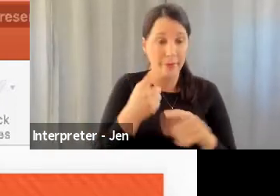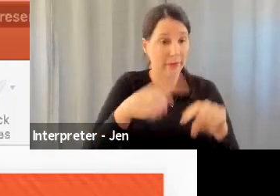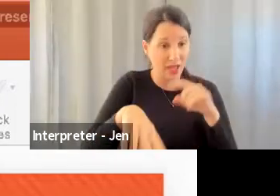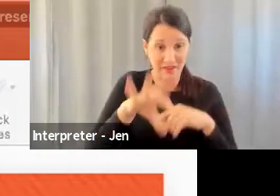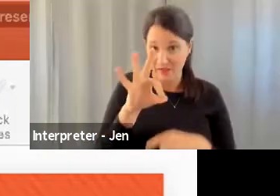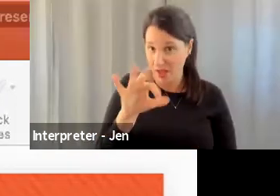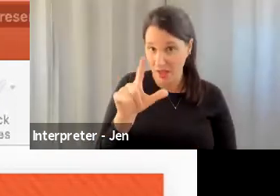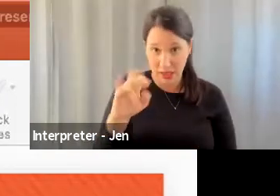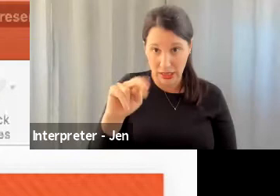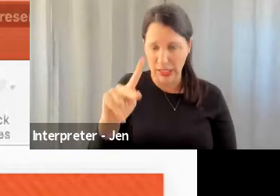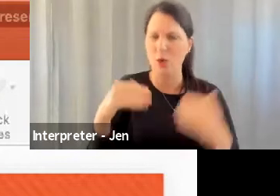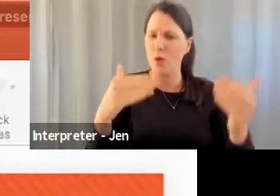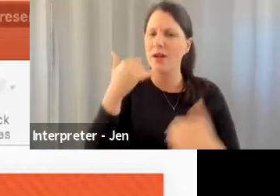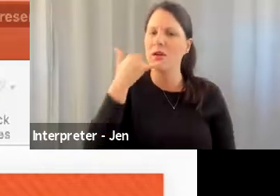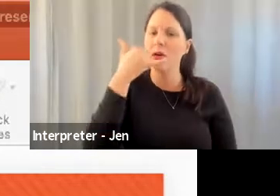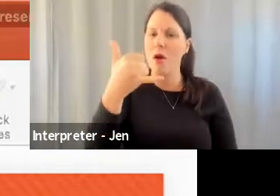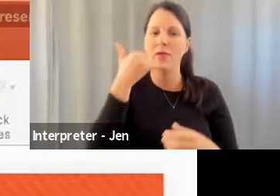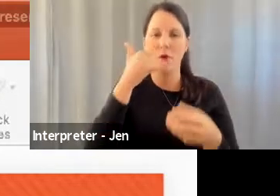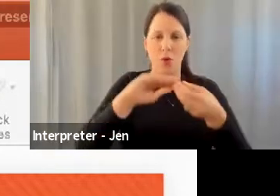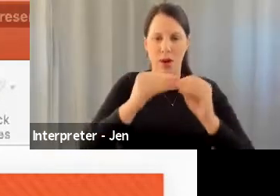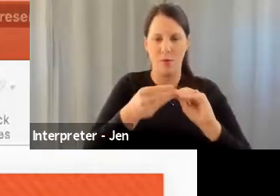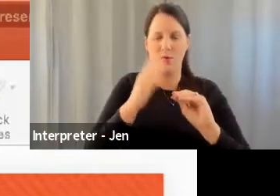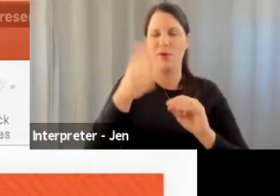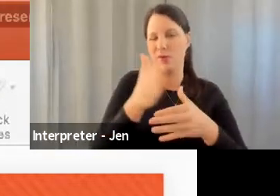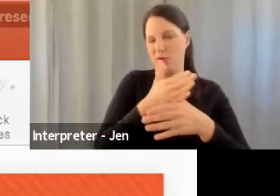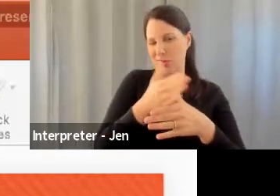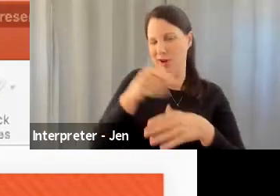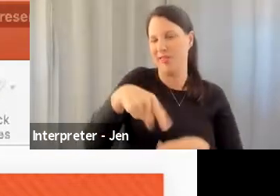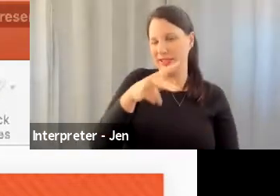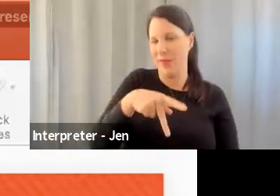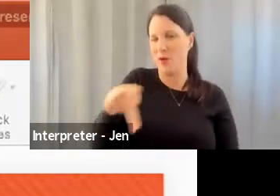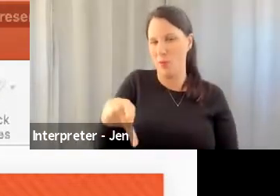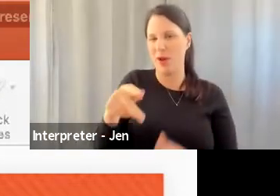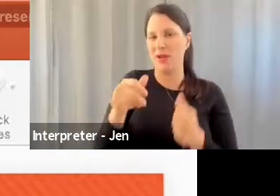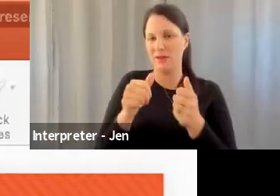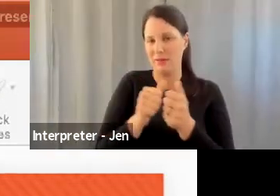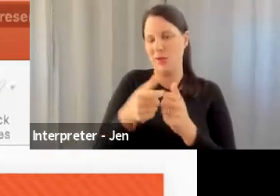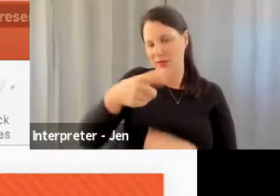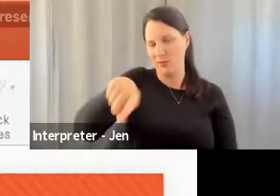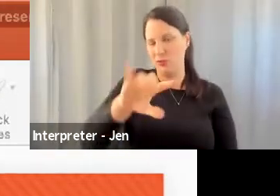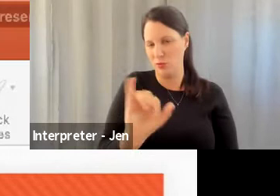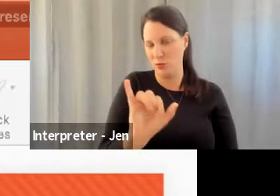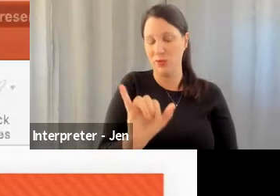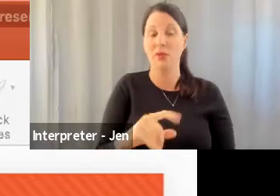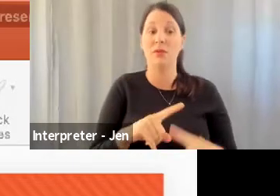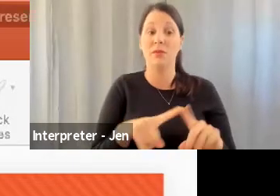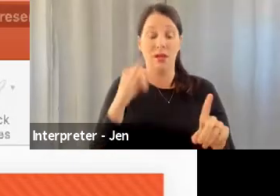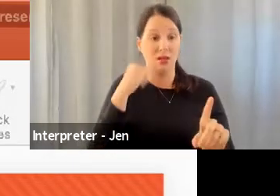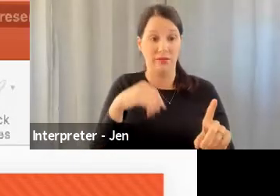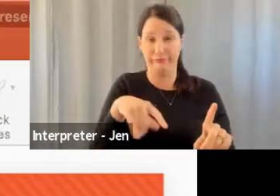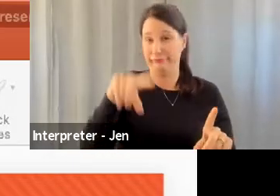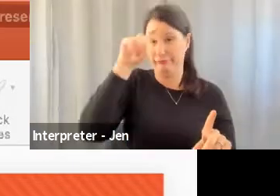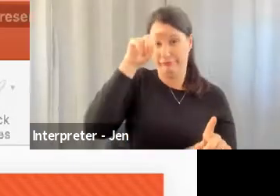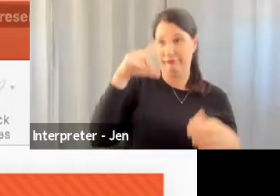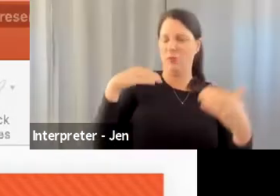we're going to share this PowerPoint with you guys as well. So any questions, feel free to ask them. They can help with any writing assignment. It does